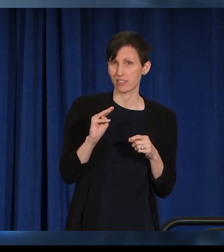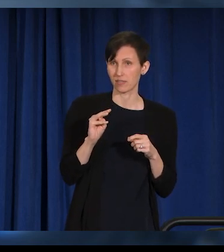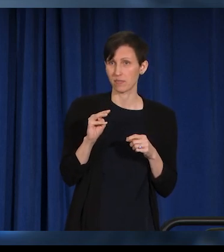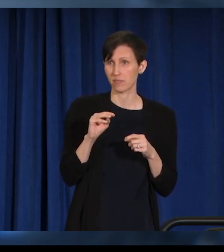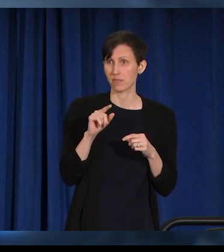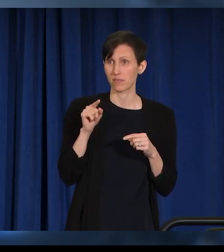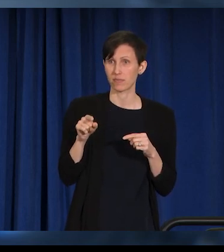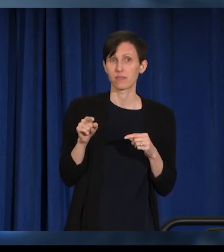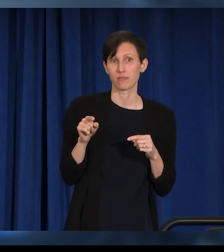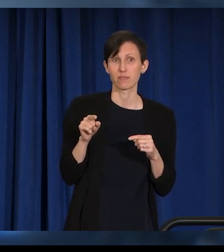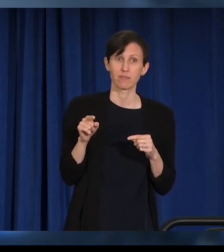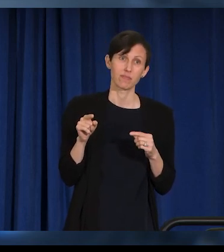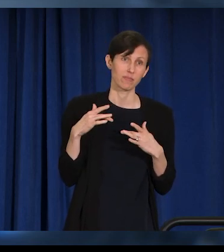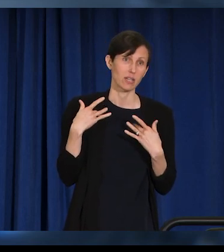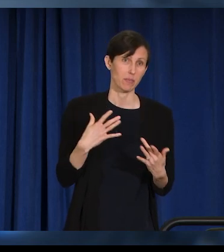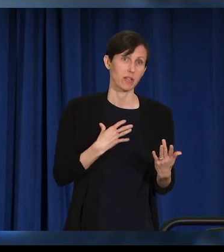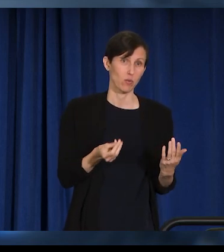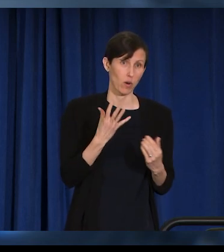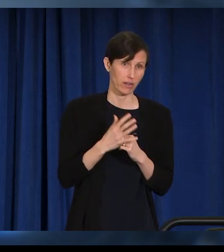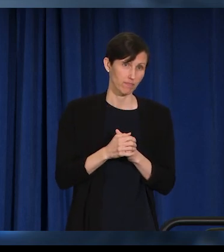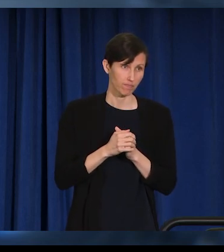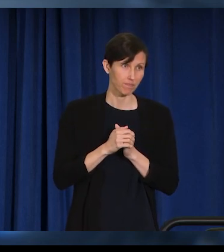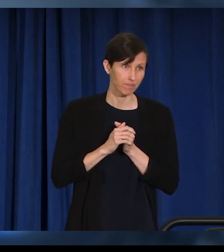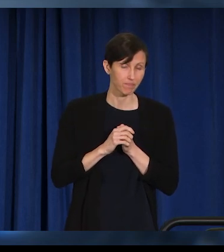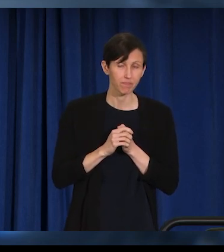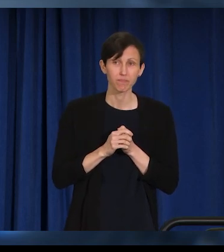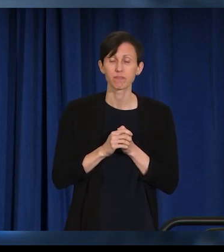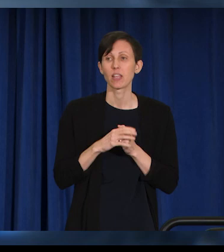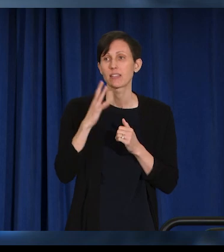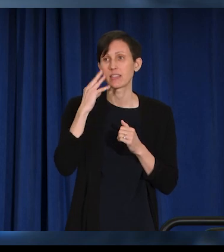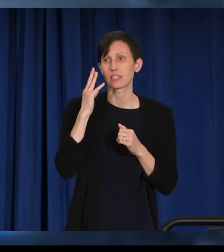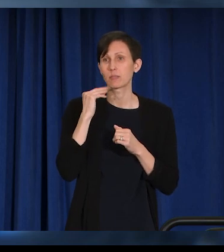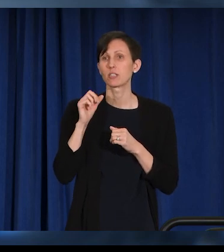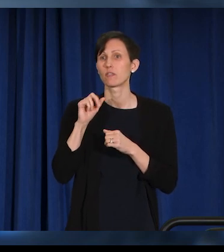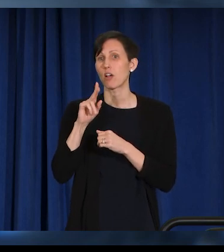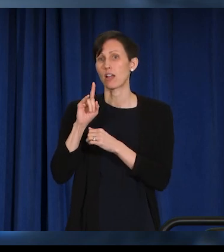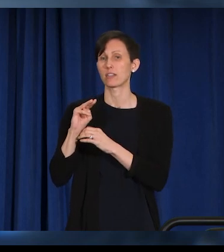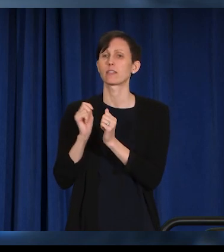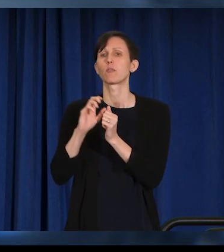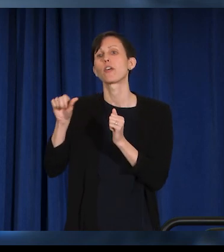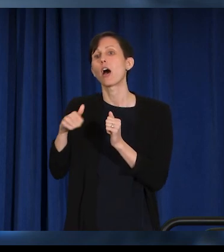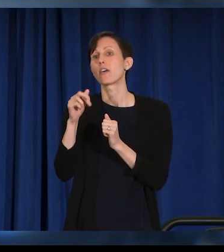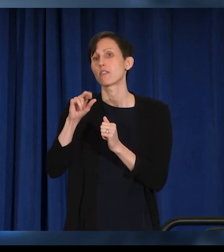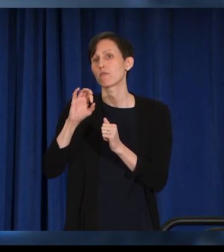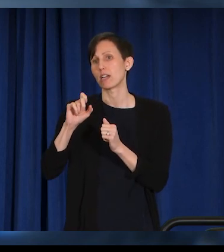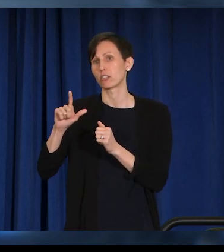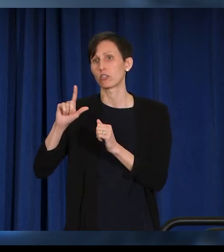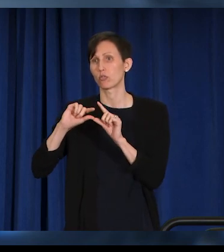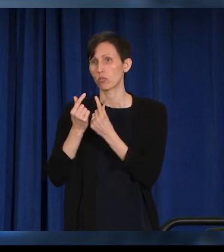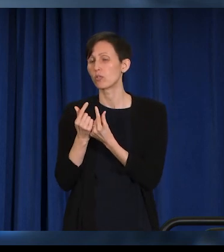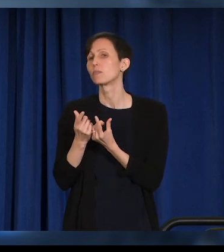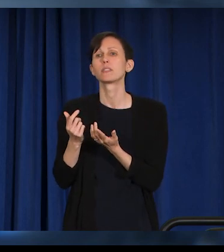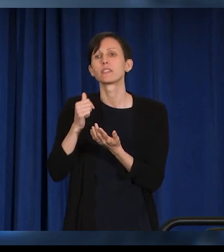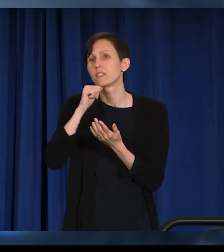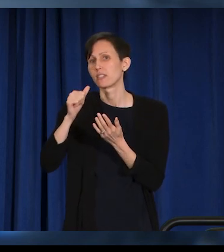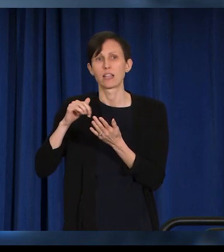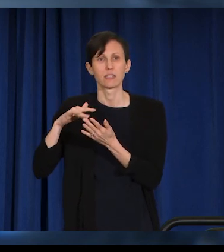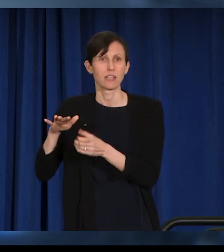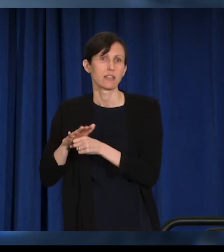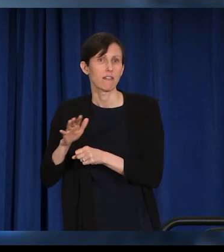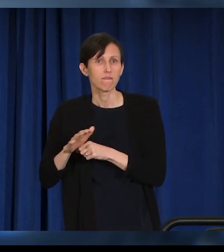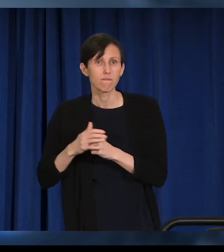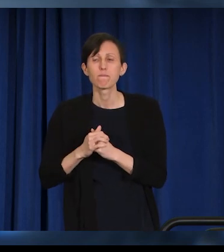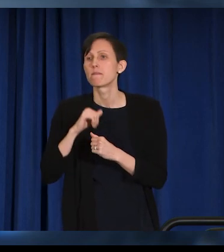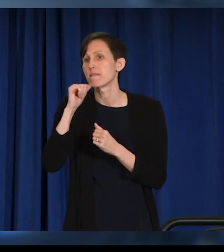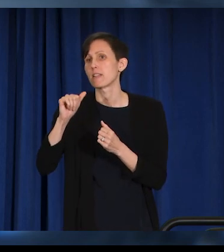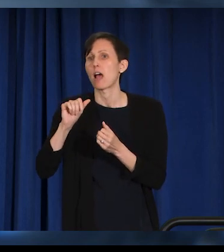been overwhelmingly white, and the experience of autism among other racialized groups has been understudied and underreported. This